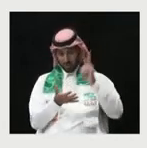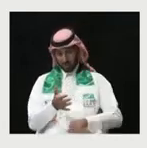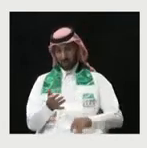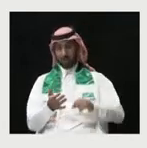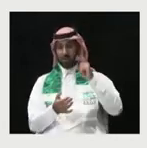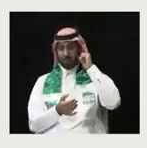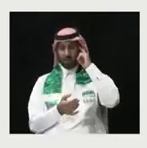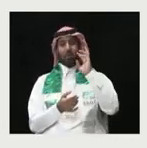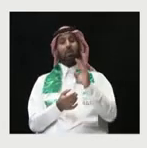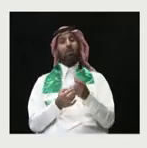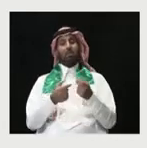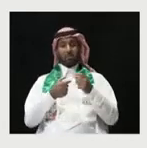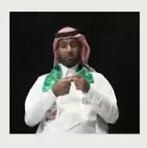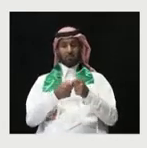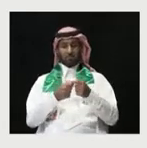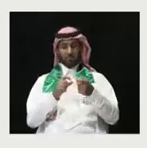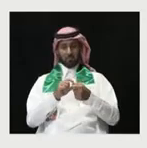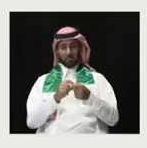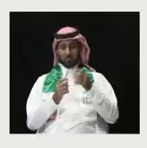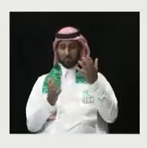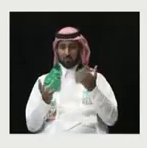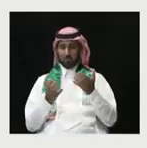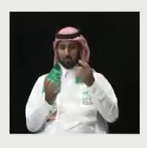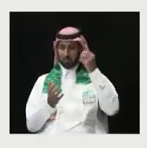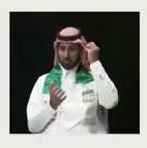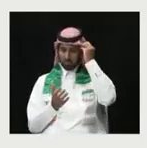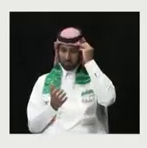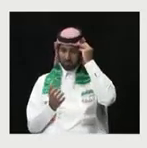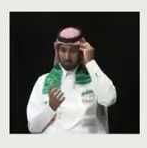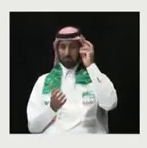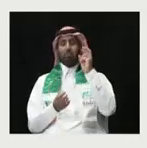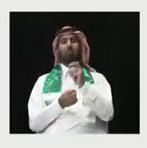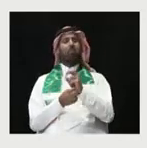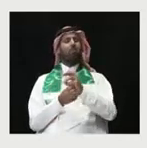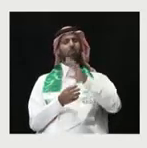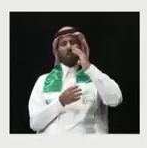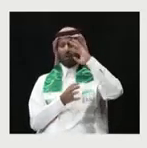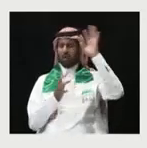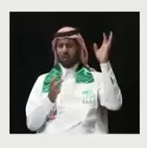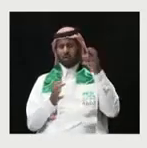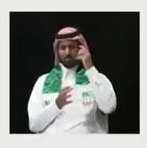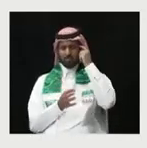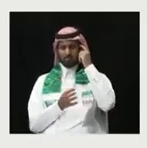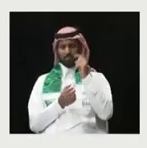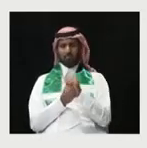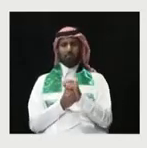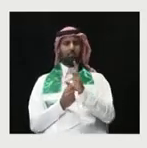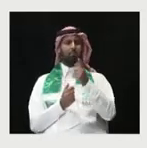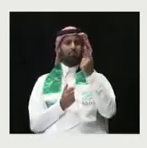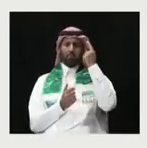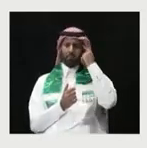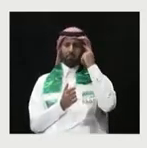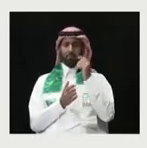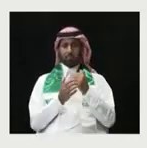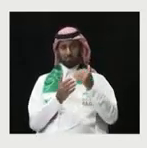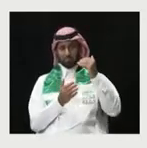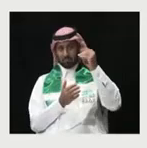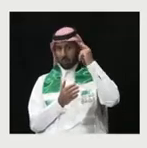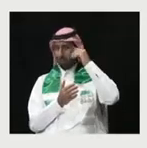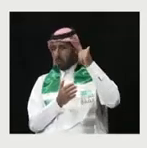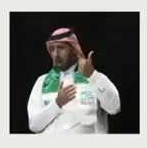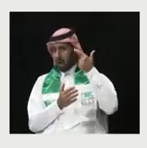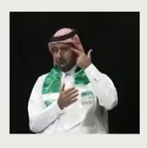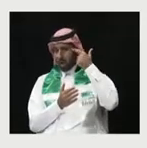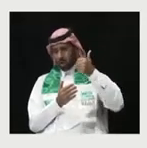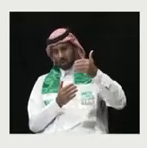about communication, education, information. Then, what are the advantages,